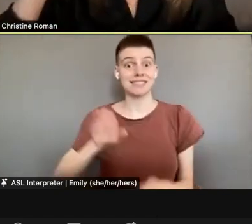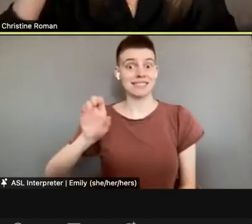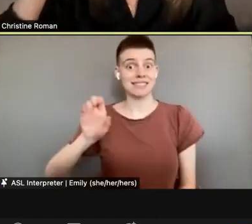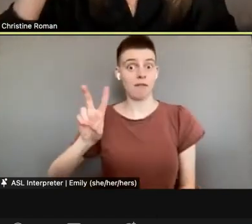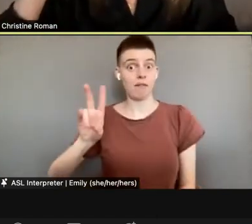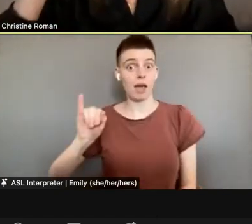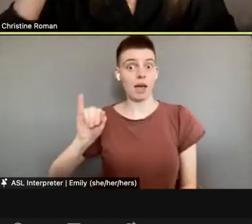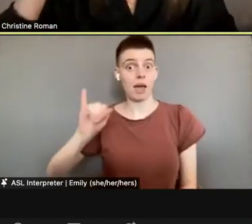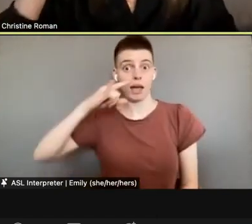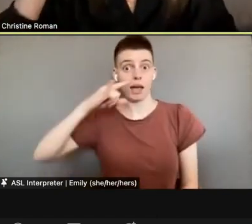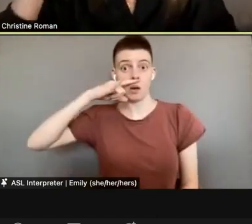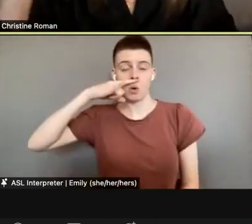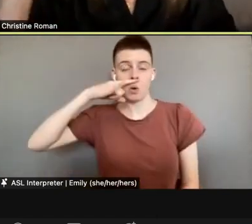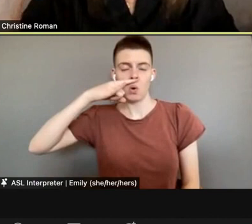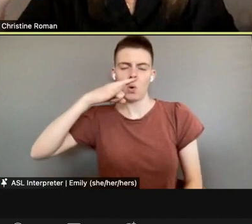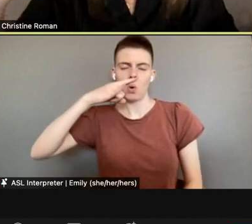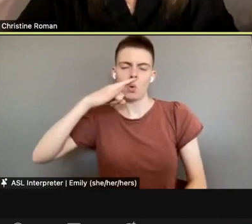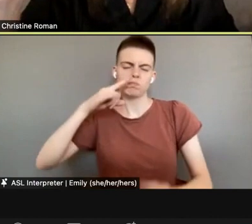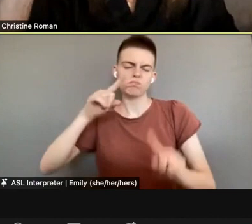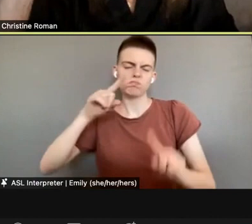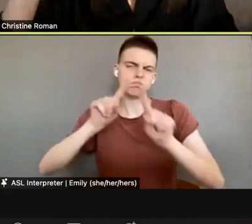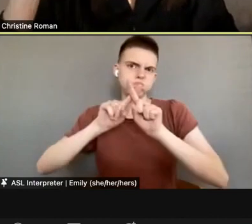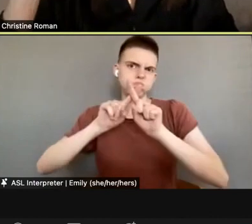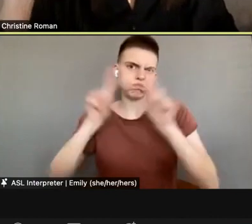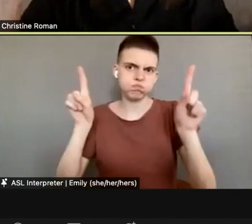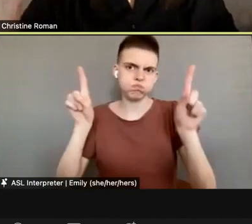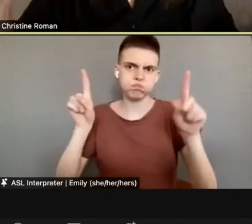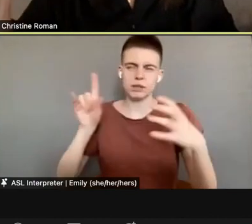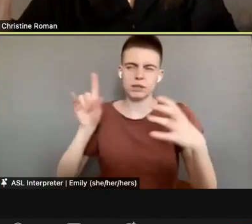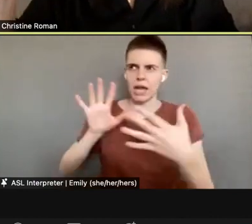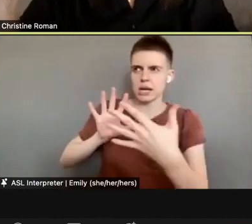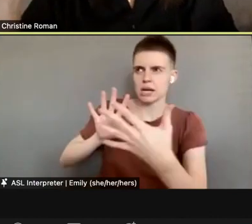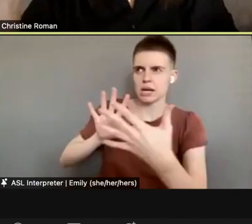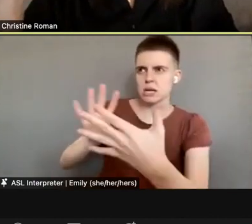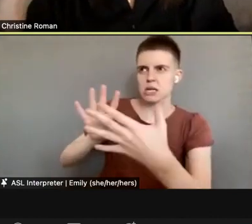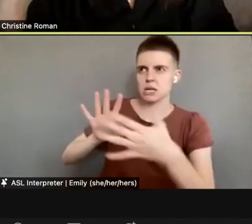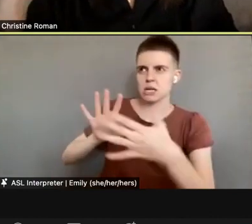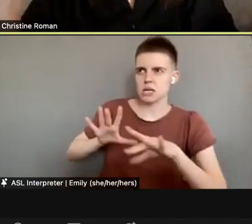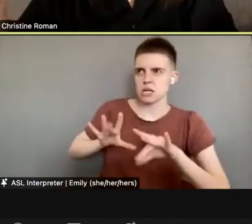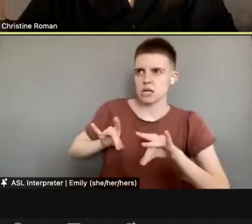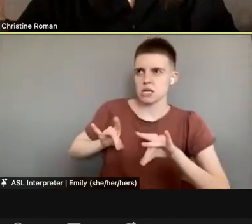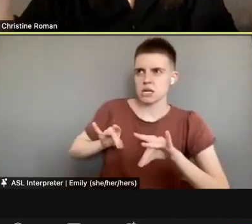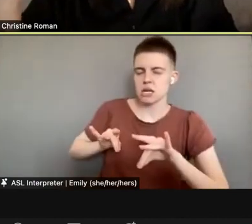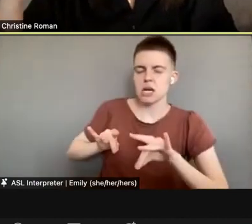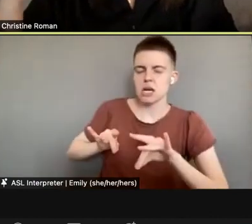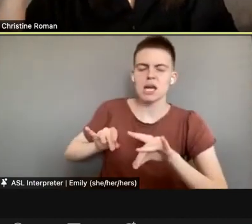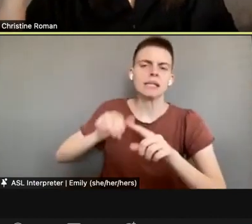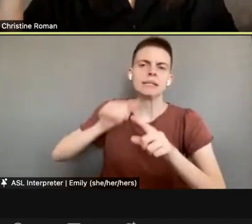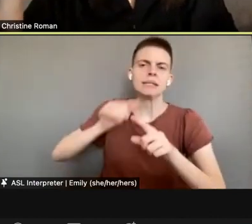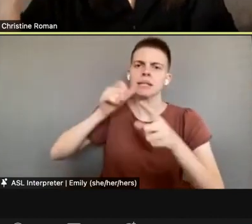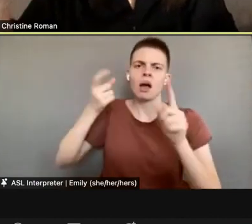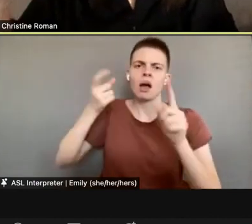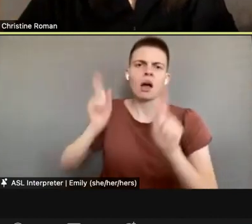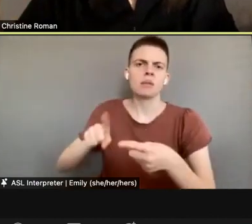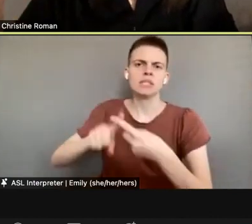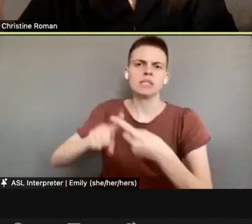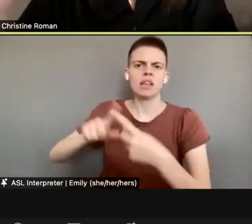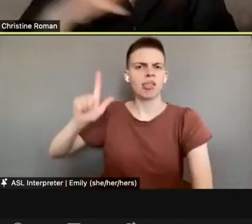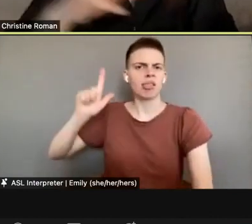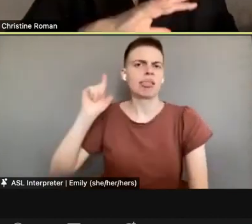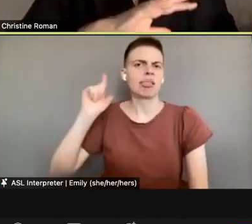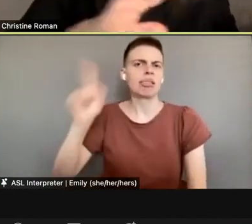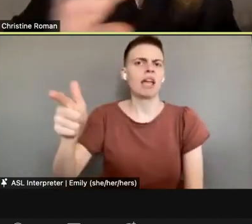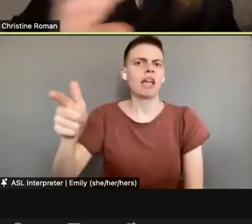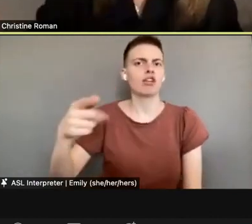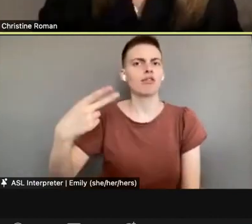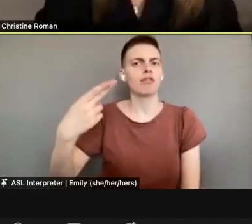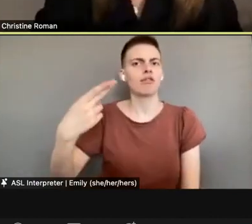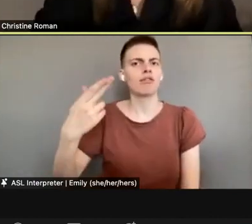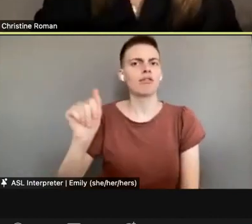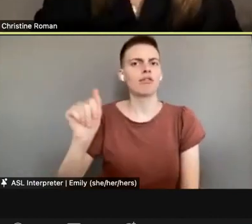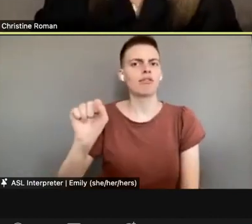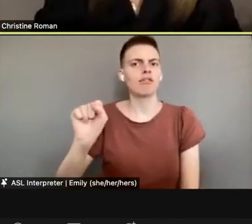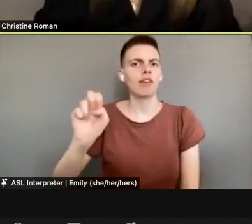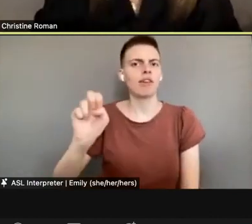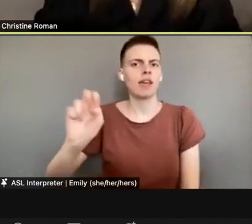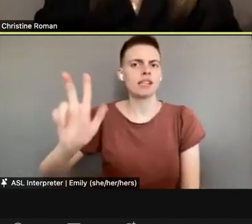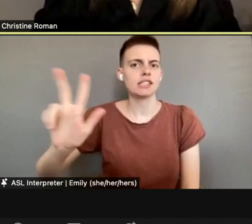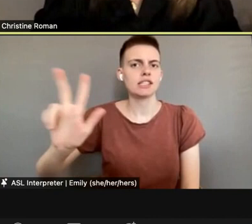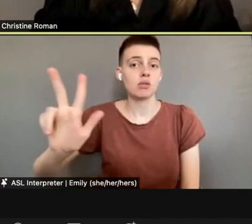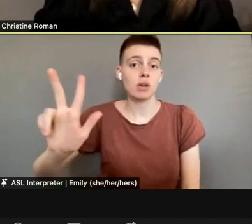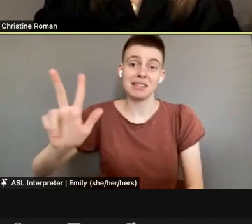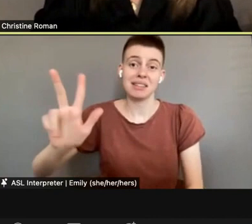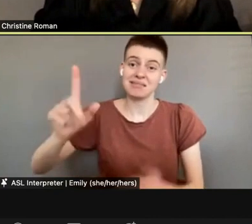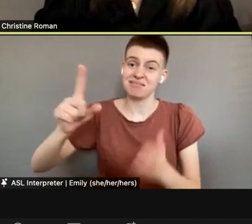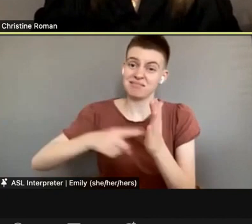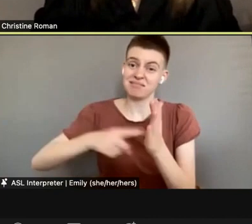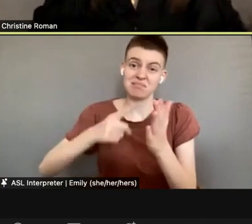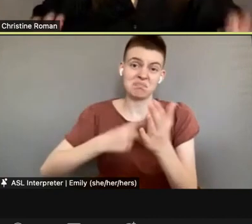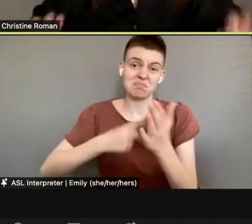CVI, does not happen spontaneously until a child's in phase 3, and then it might not happen